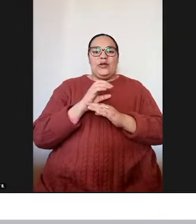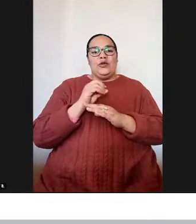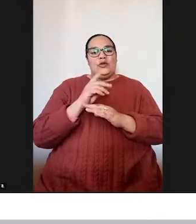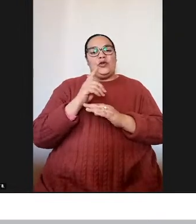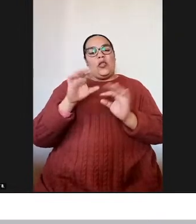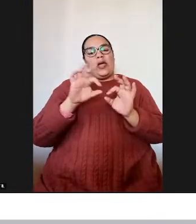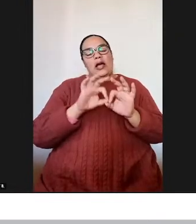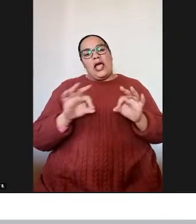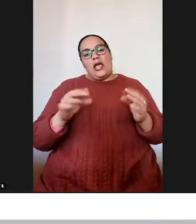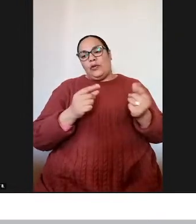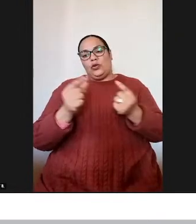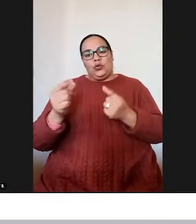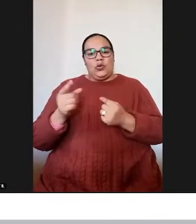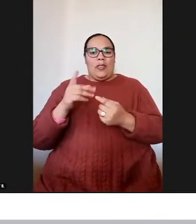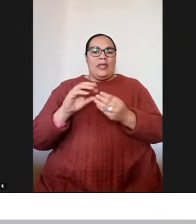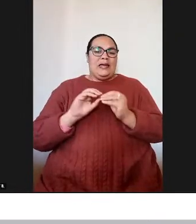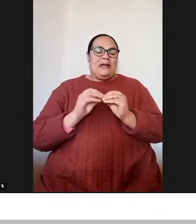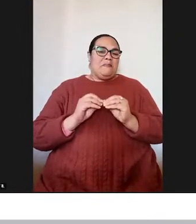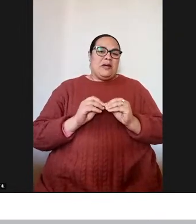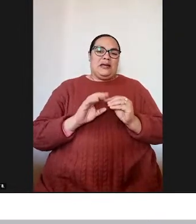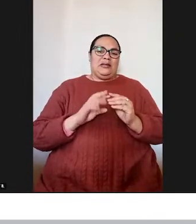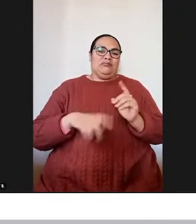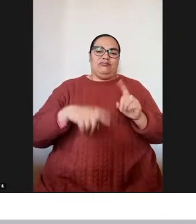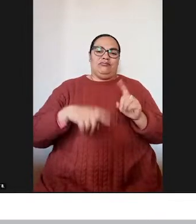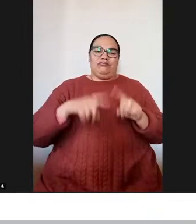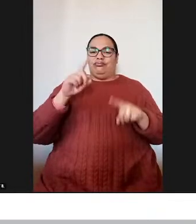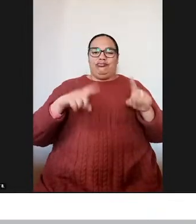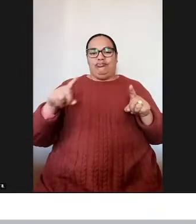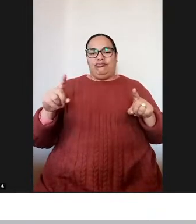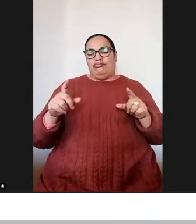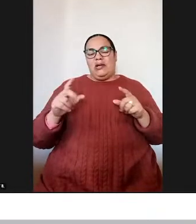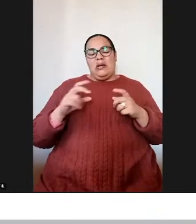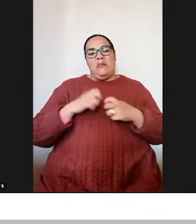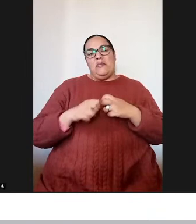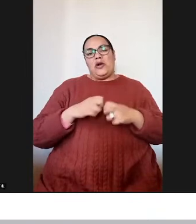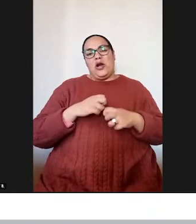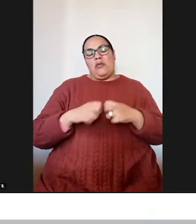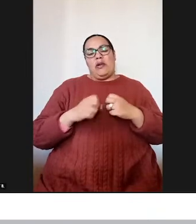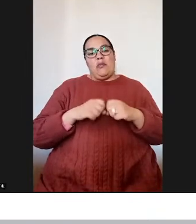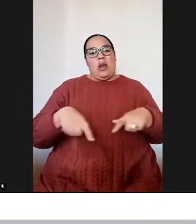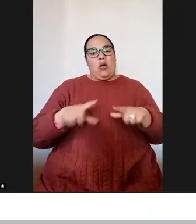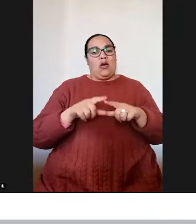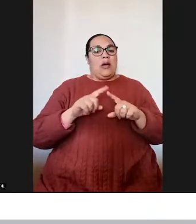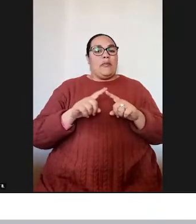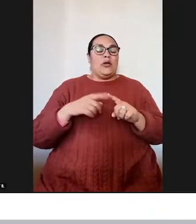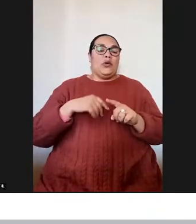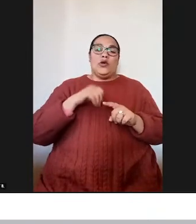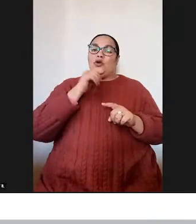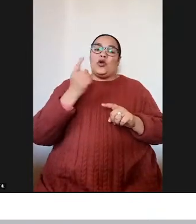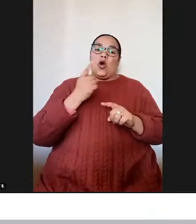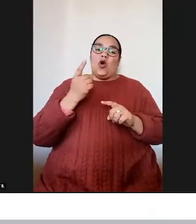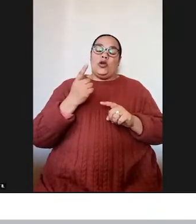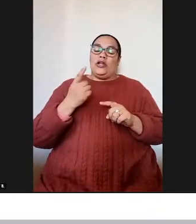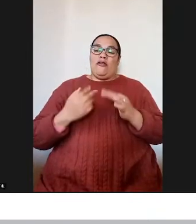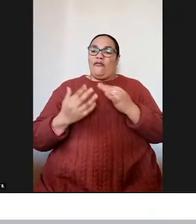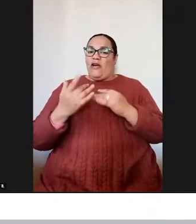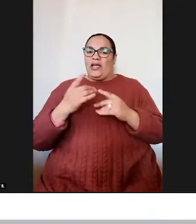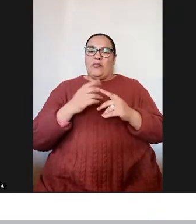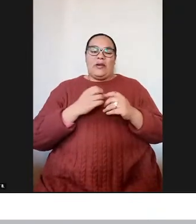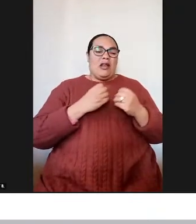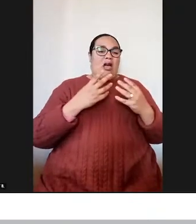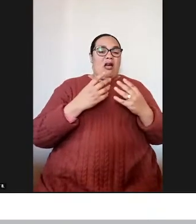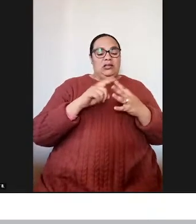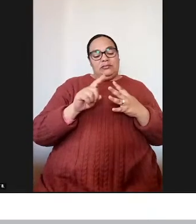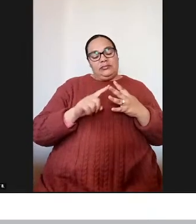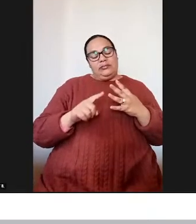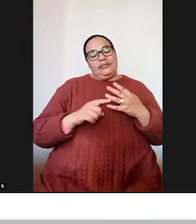they cause various knock-on problems that we have, not just with the fire, on all other systems, lighting and so on. We've said with